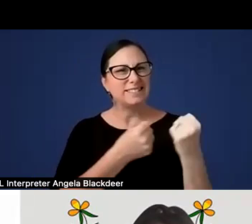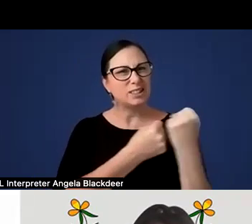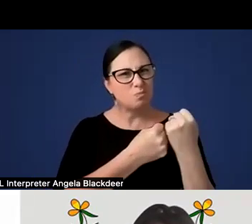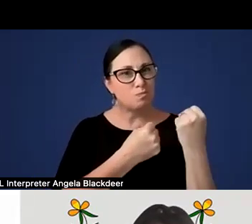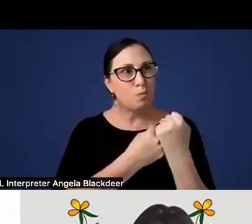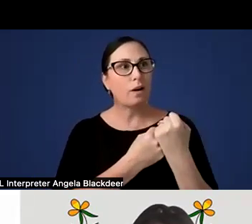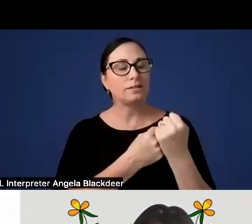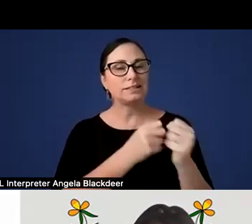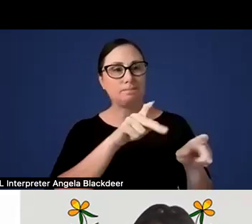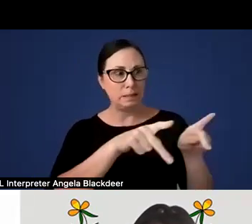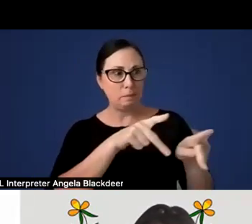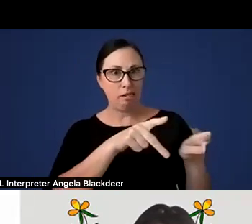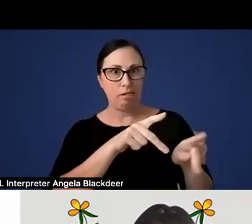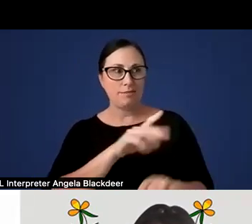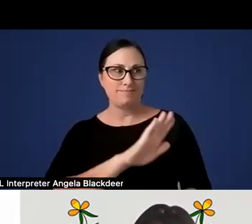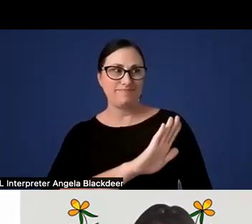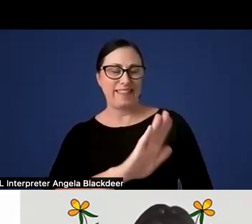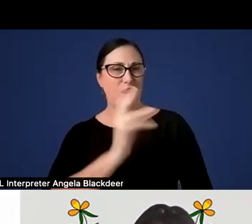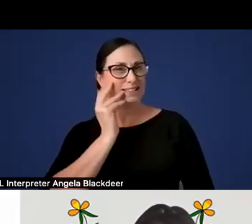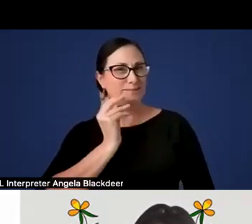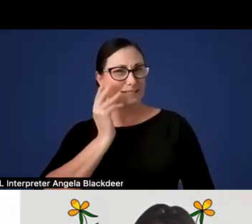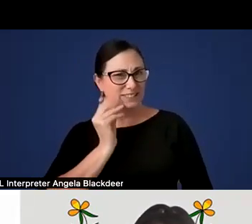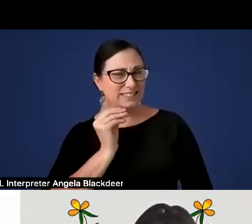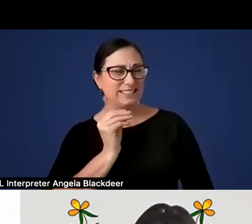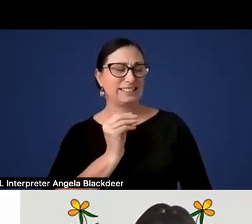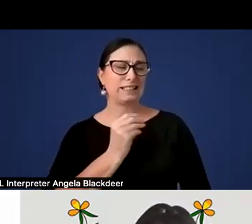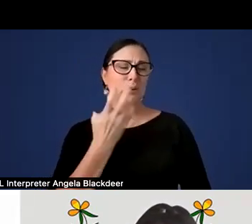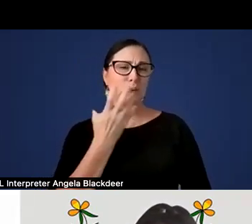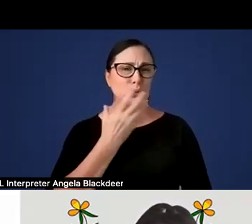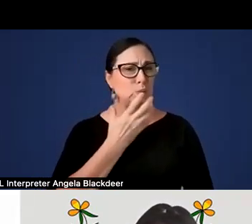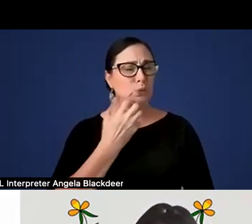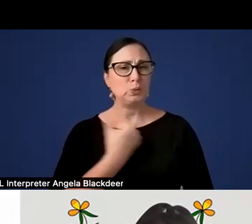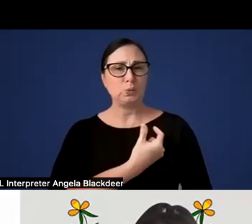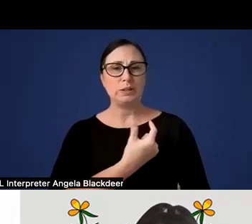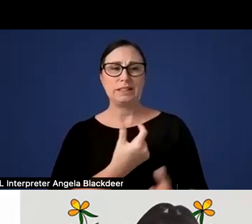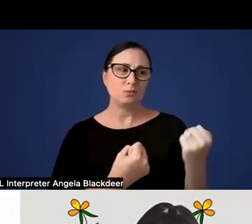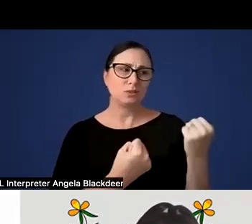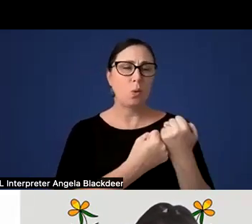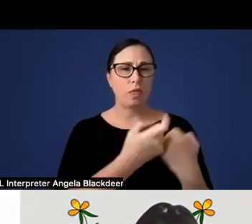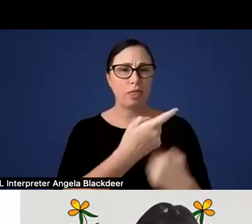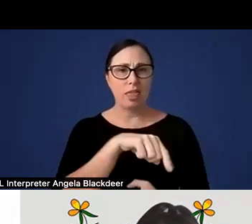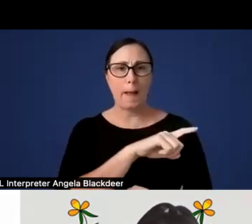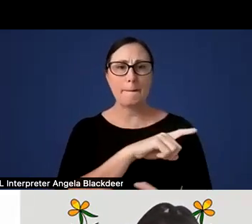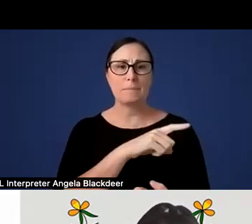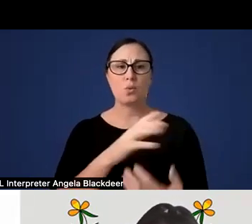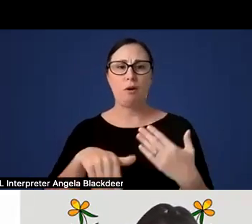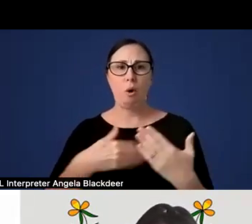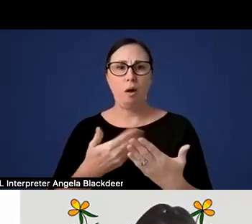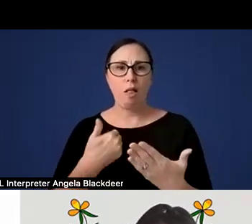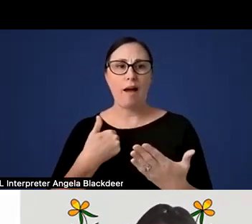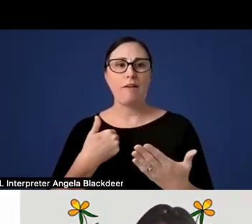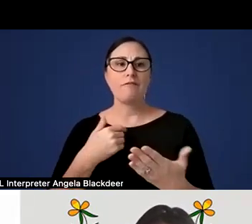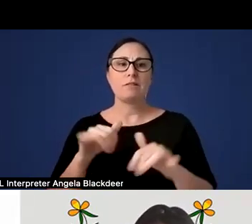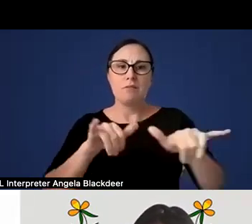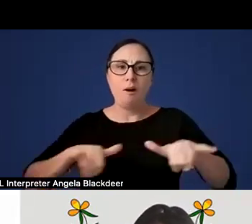the experiences, and just that, we all sitting here have a common interest in being survivor